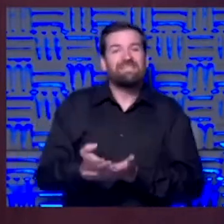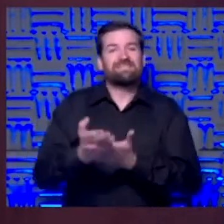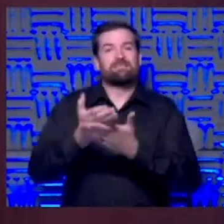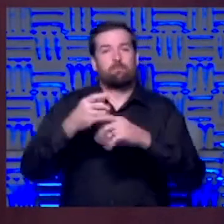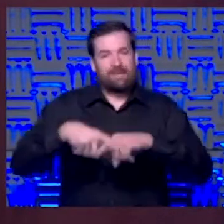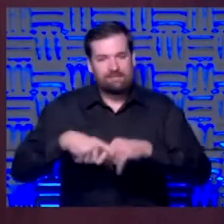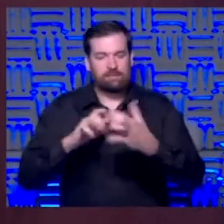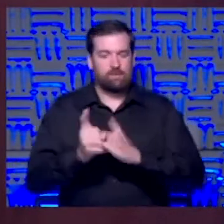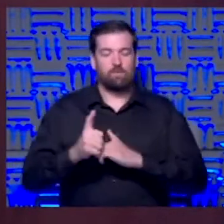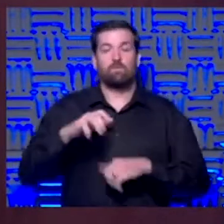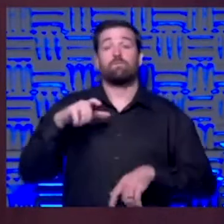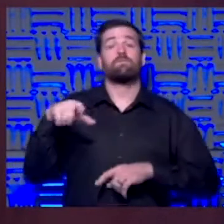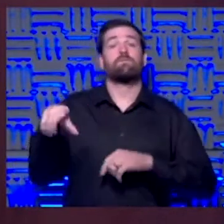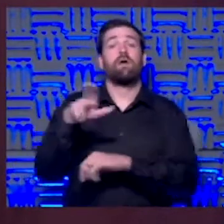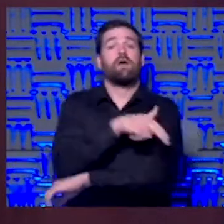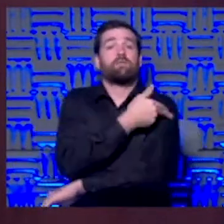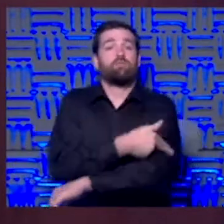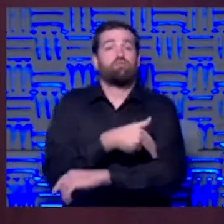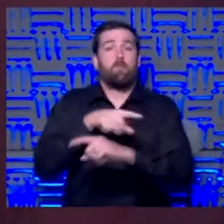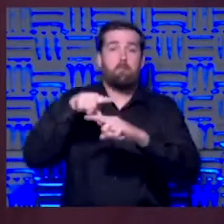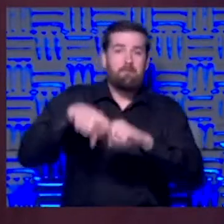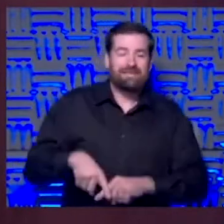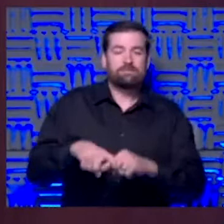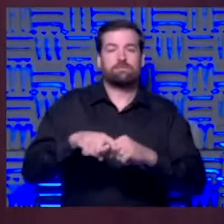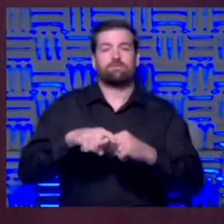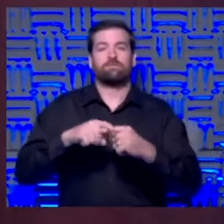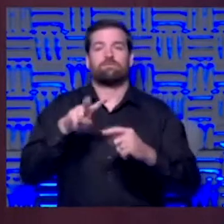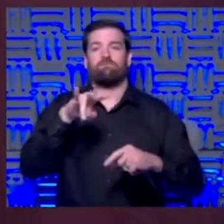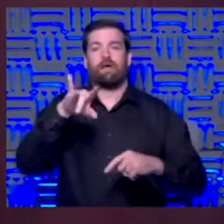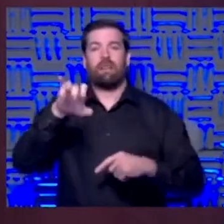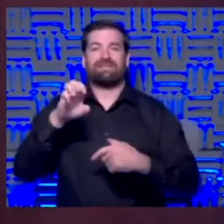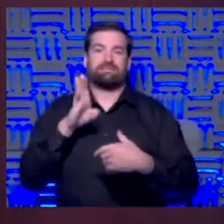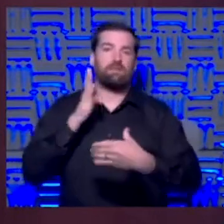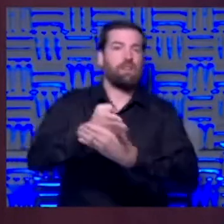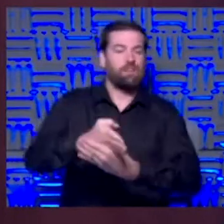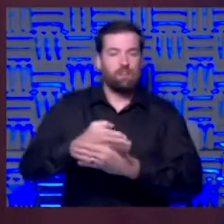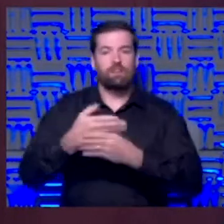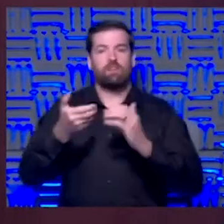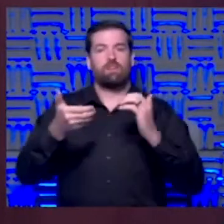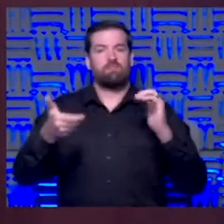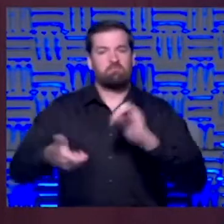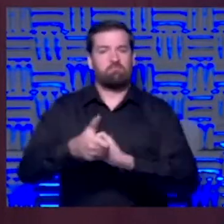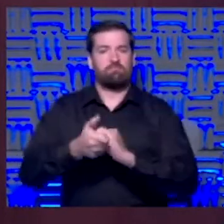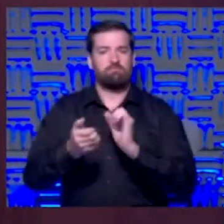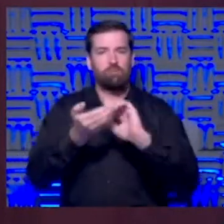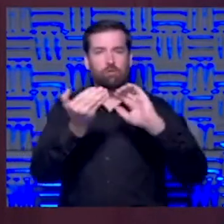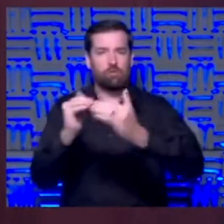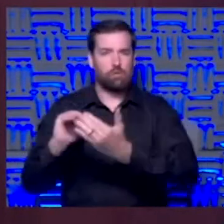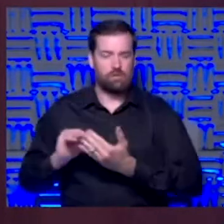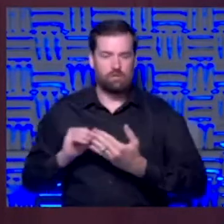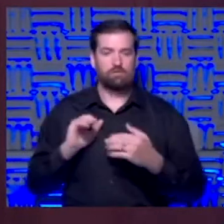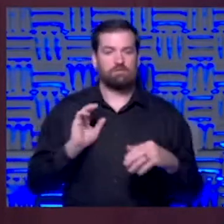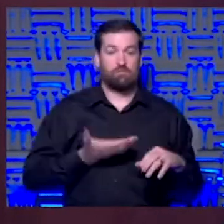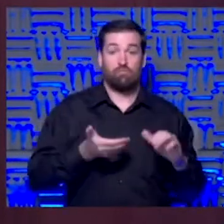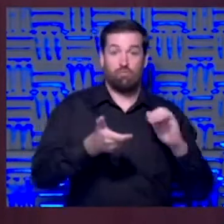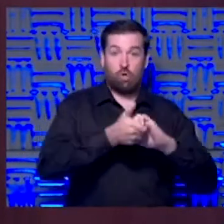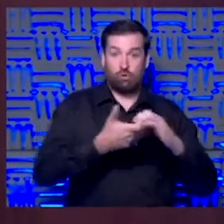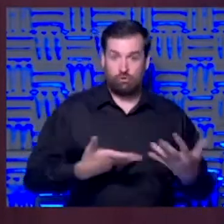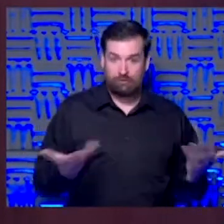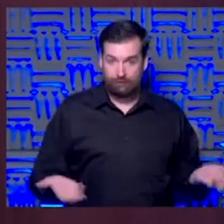Revive is a hospital-based violence intervention program that's a community collaboration between the partners that we have here